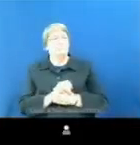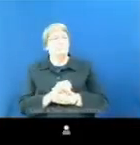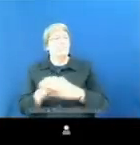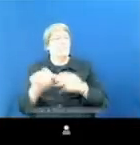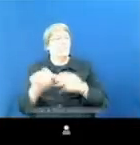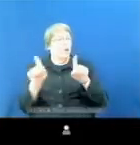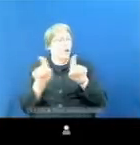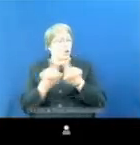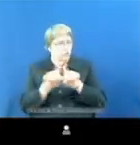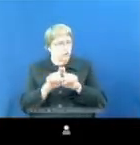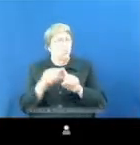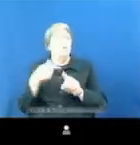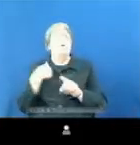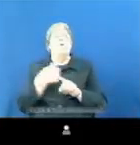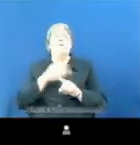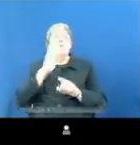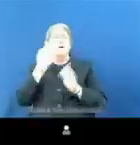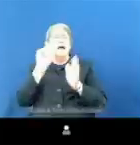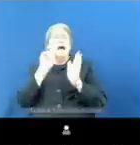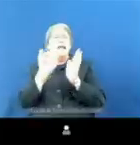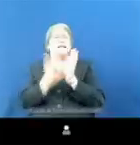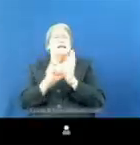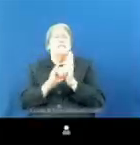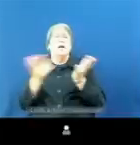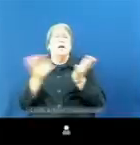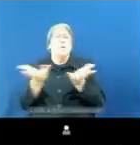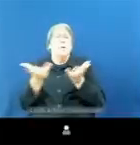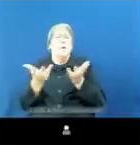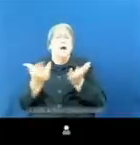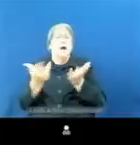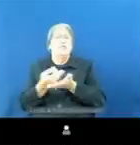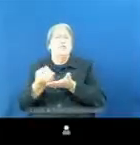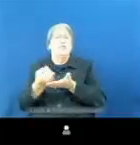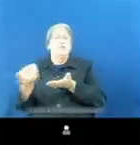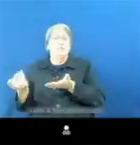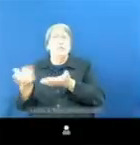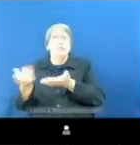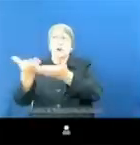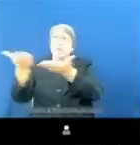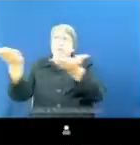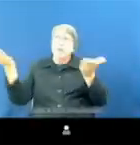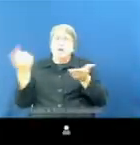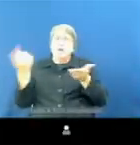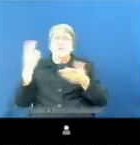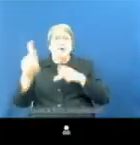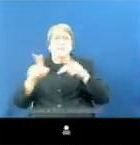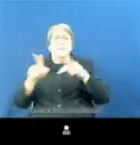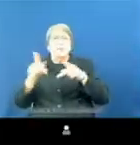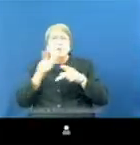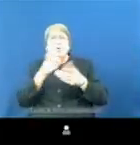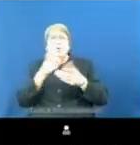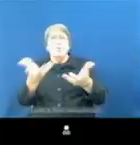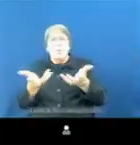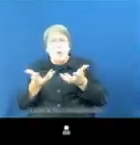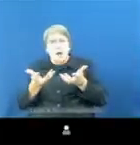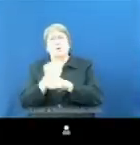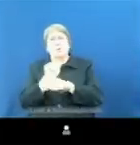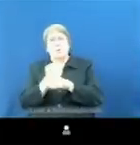identify the major resources that are currently available to people who are looking to work in legal